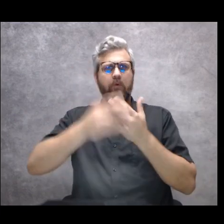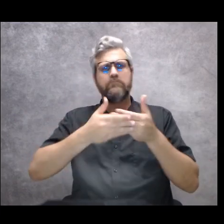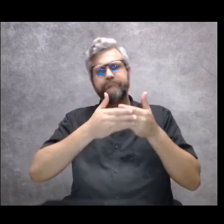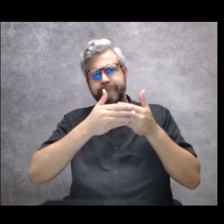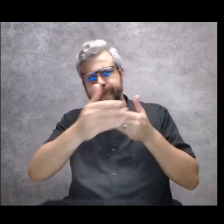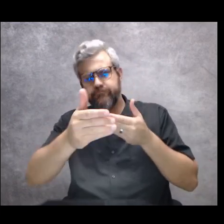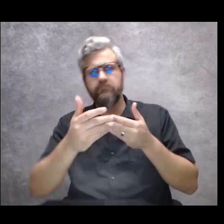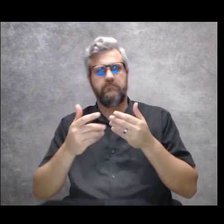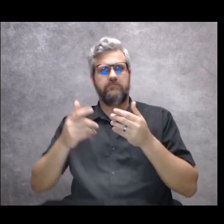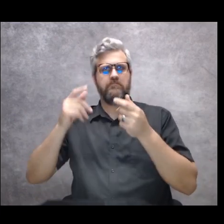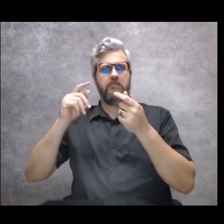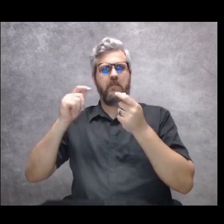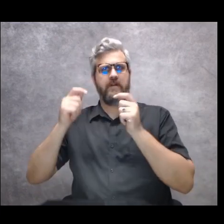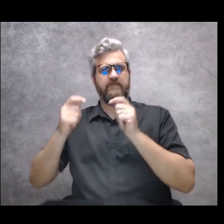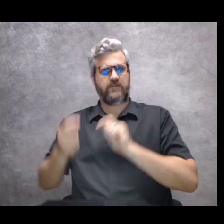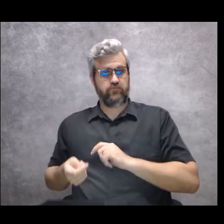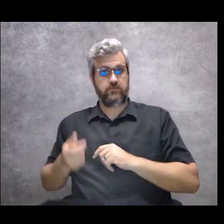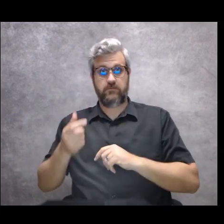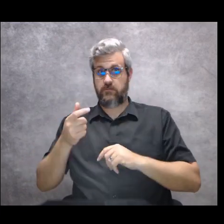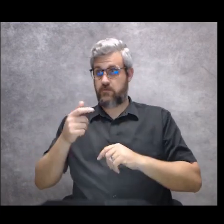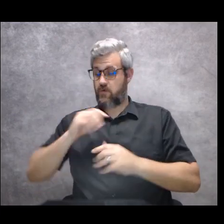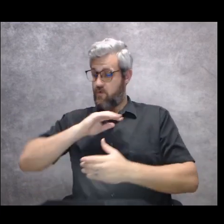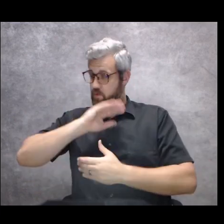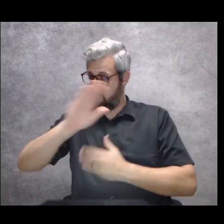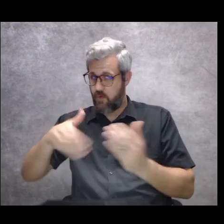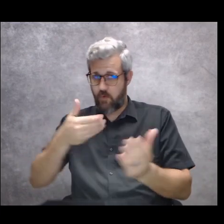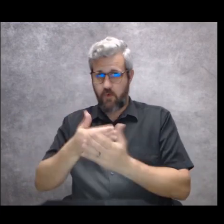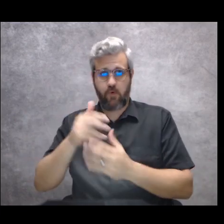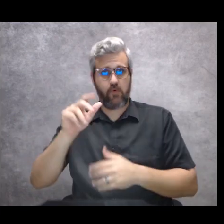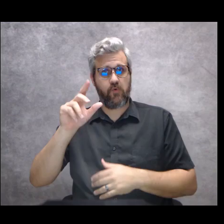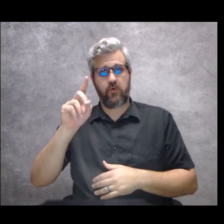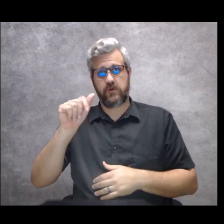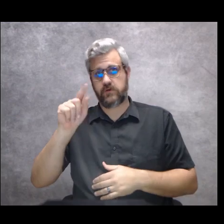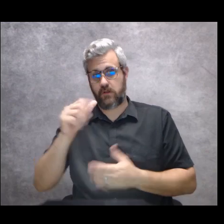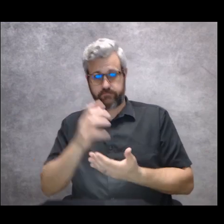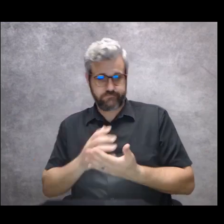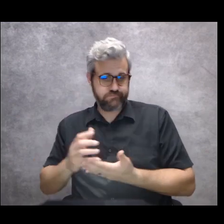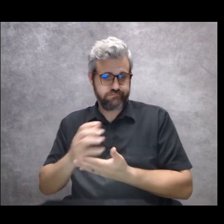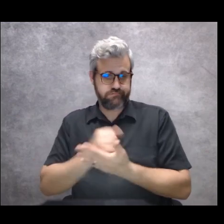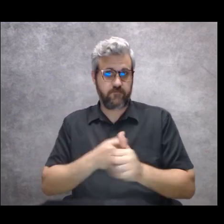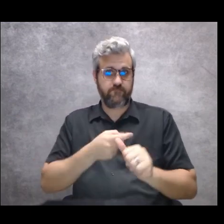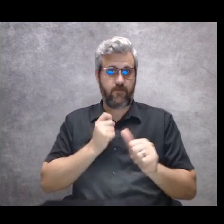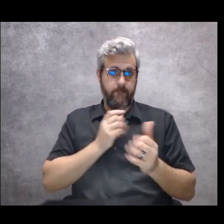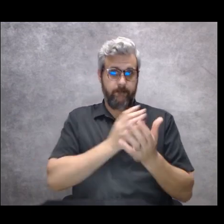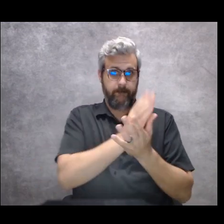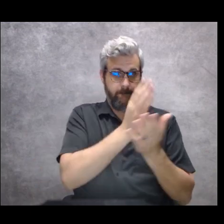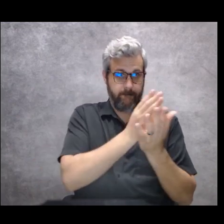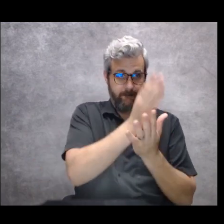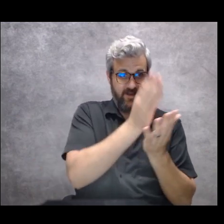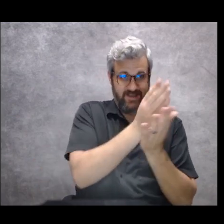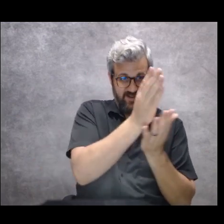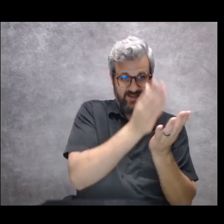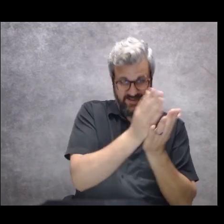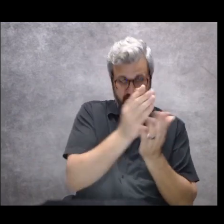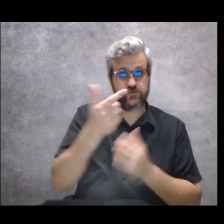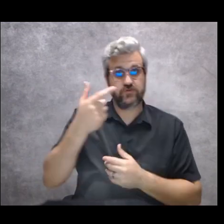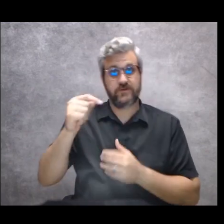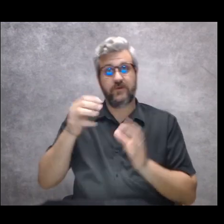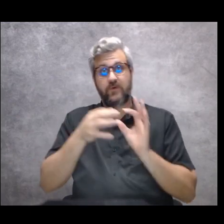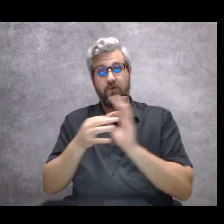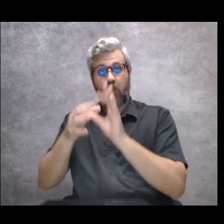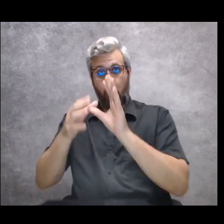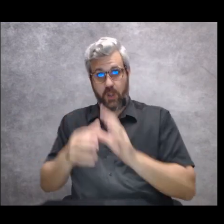data is collected from program components, the GT coordinator could analyze the data to determine